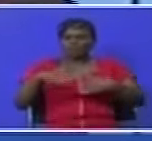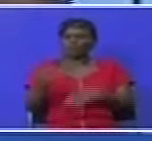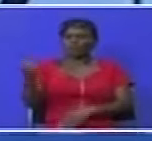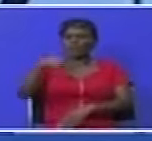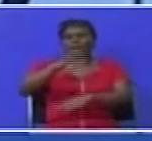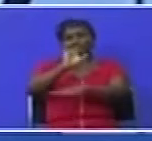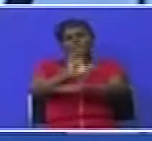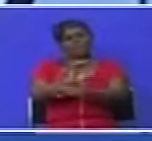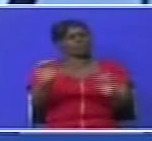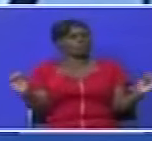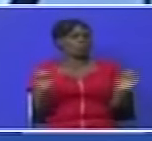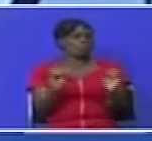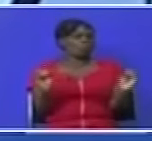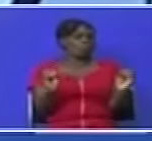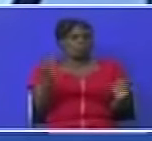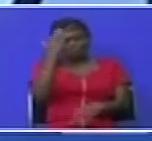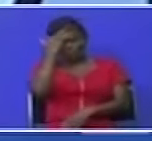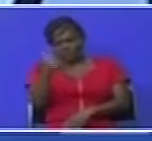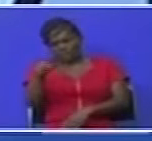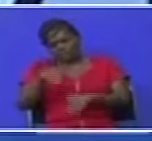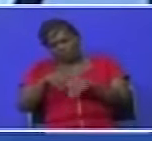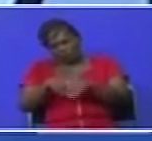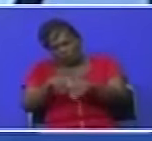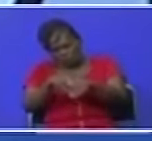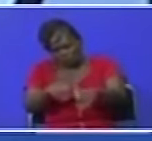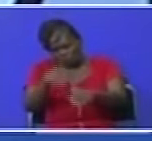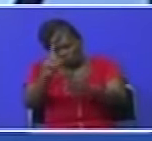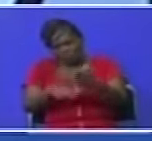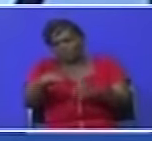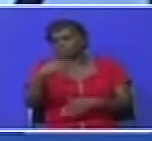to me as a pastor, because they should follow the thieves who have stolen the language of the God. Can